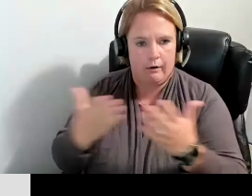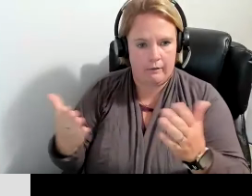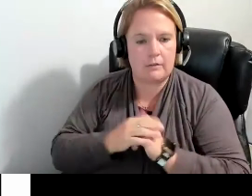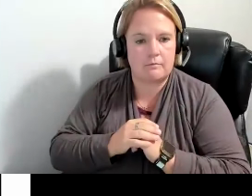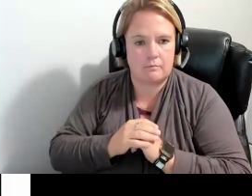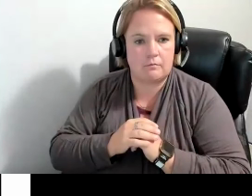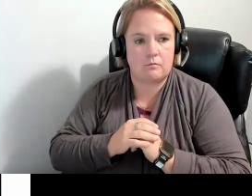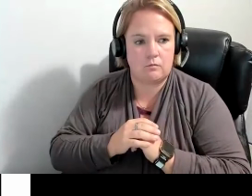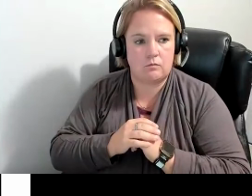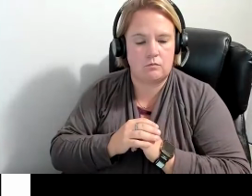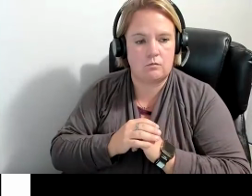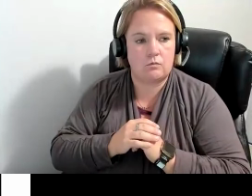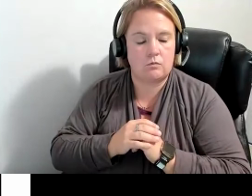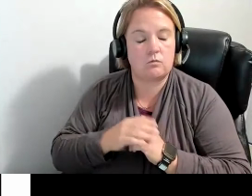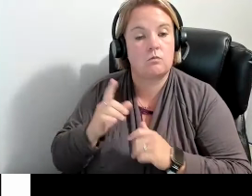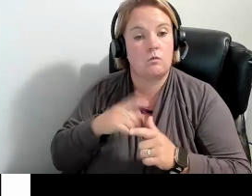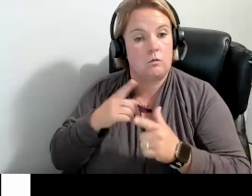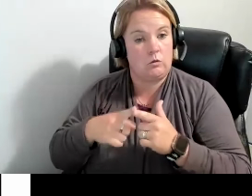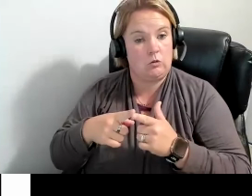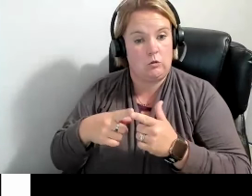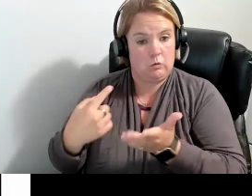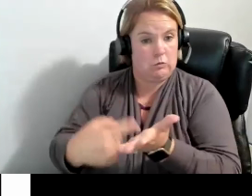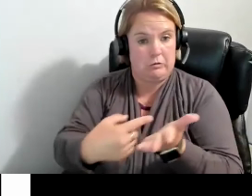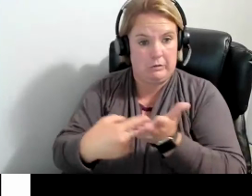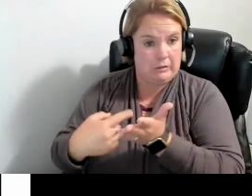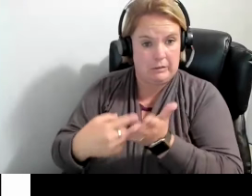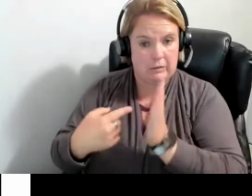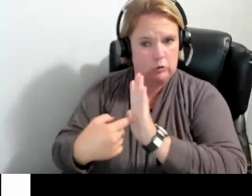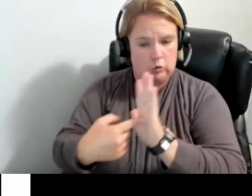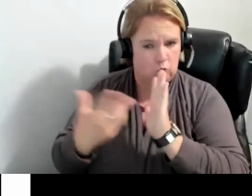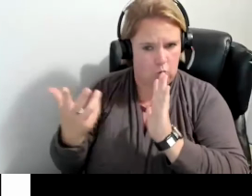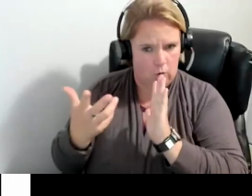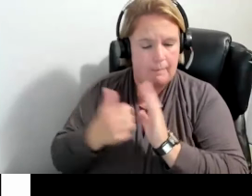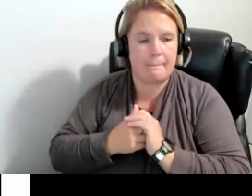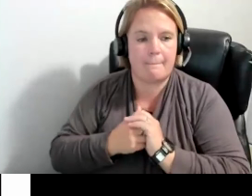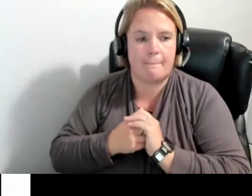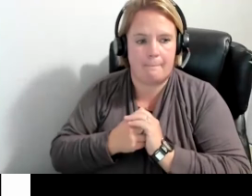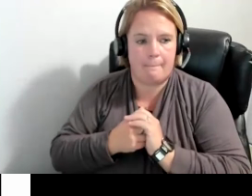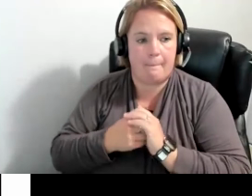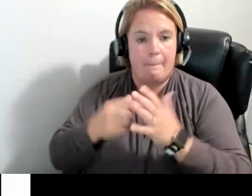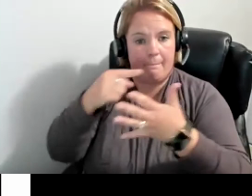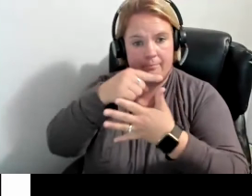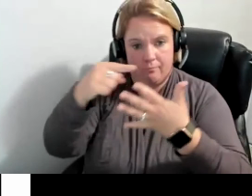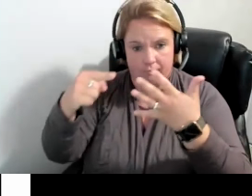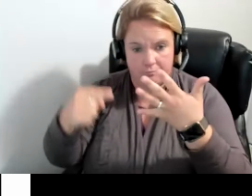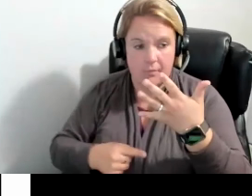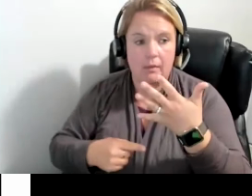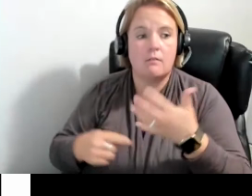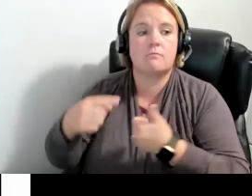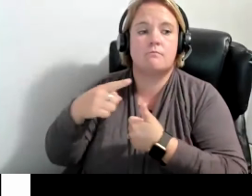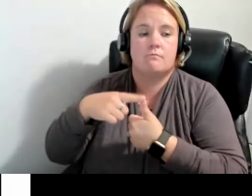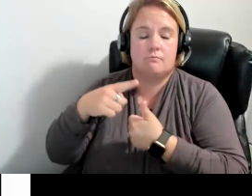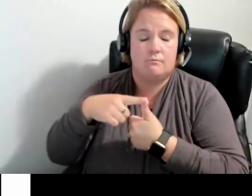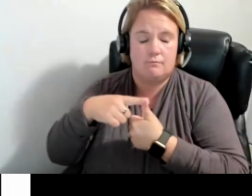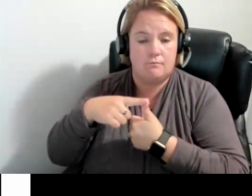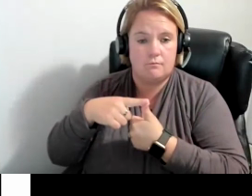there. So the things that I'm going to be covering throughout this presentation, for one is, first, we'll be talking